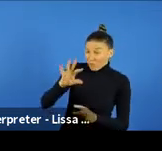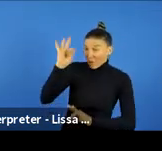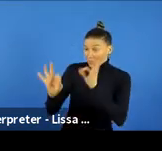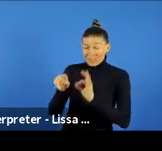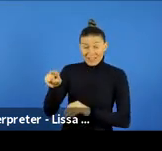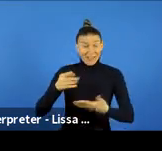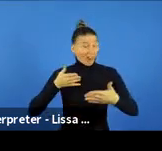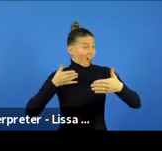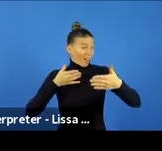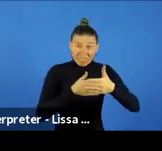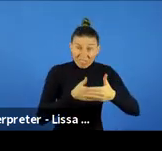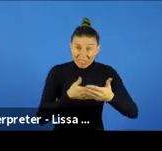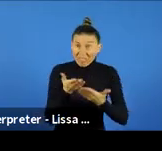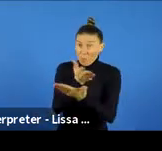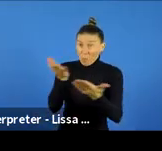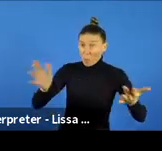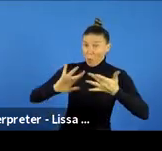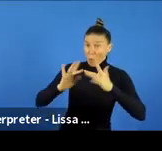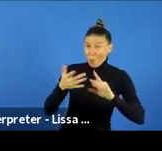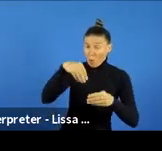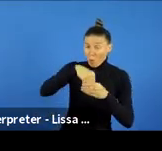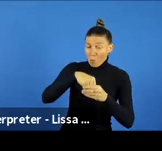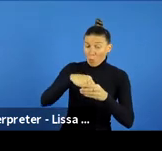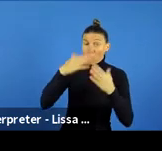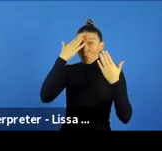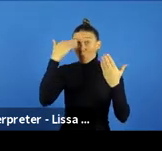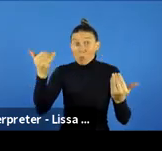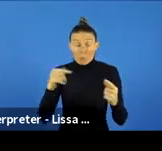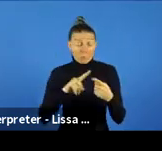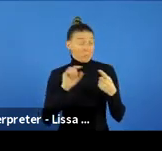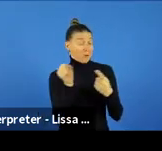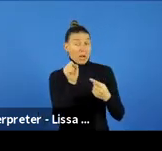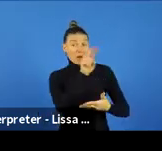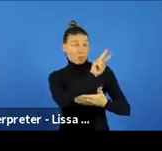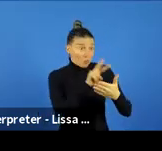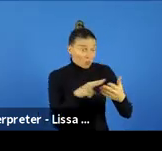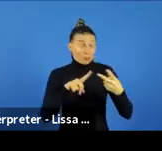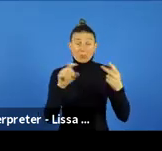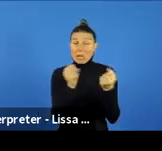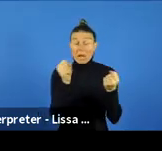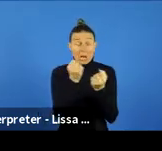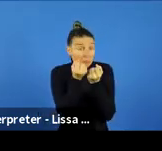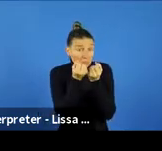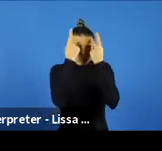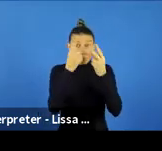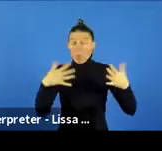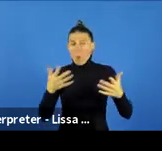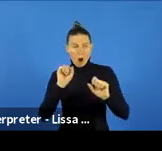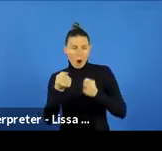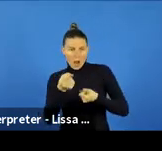access at all to your online content because they cannot read it, understand it, or interact with